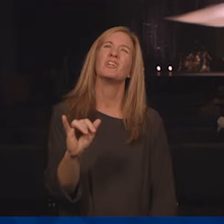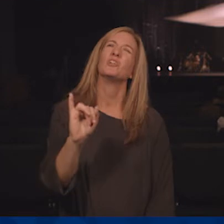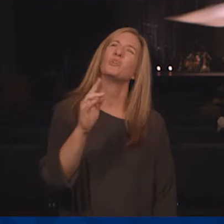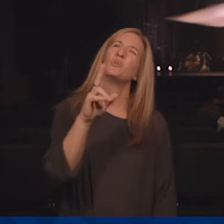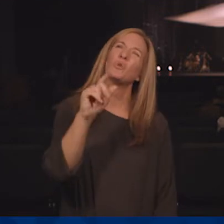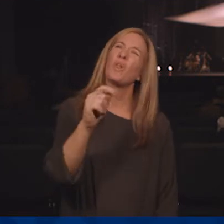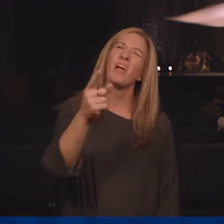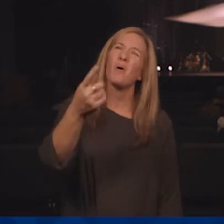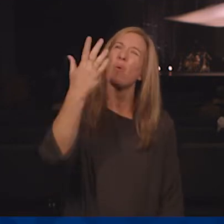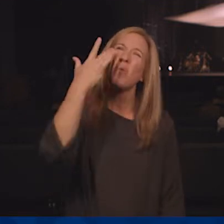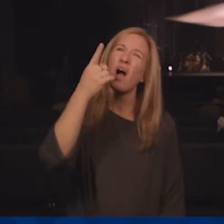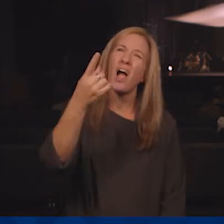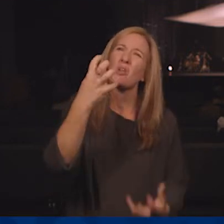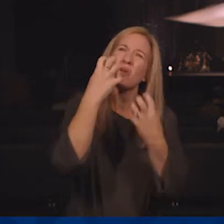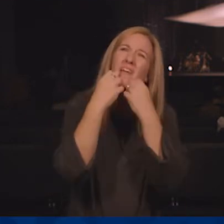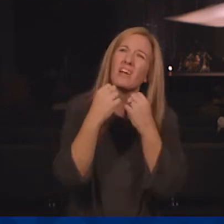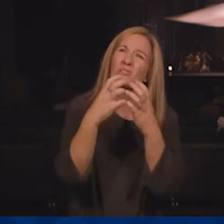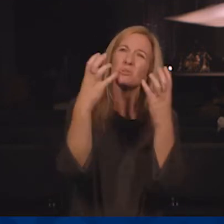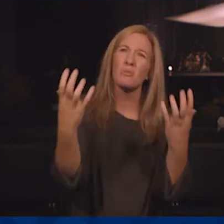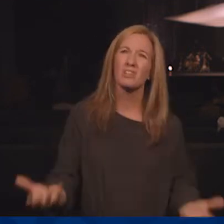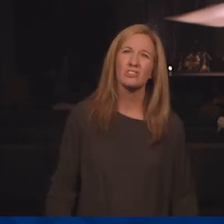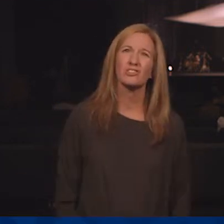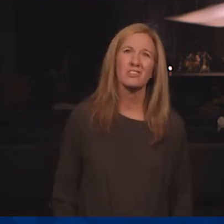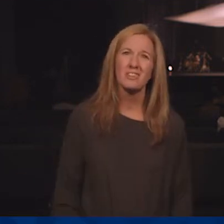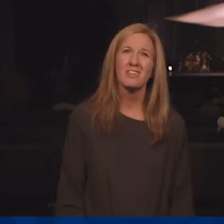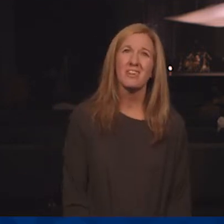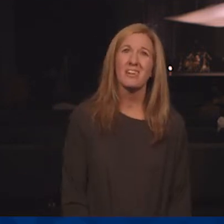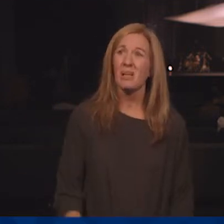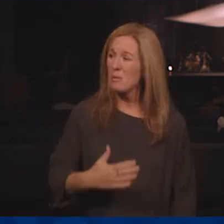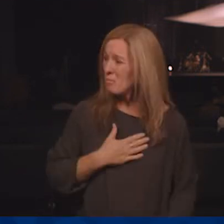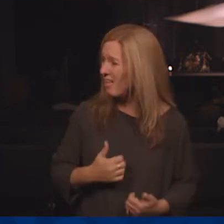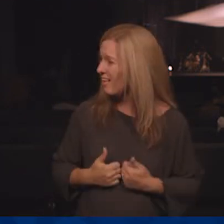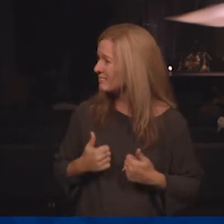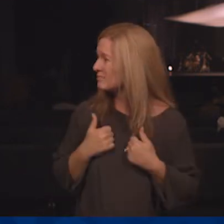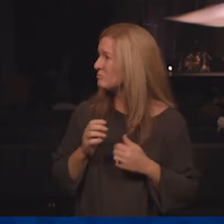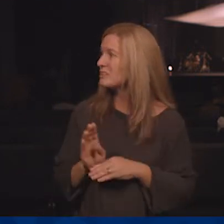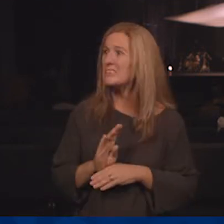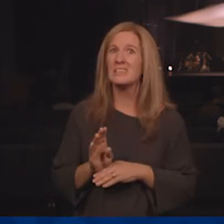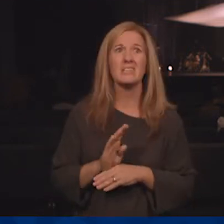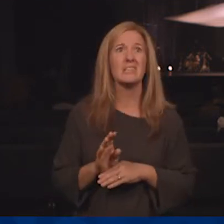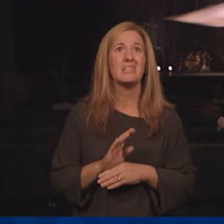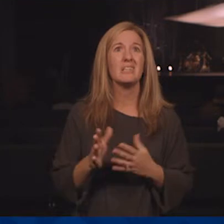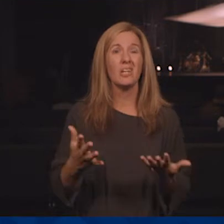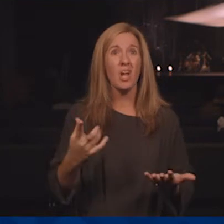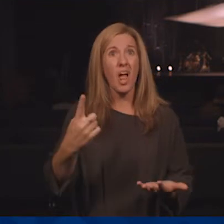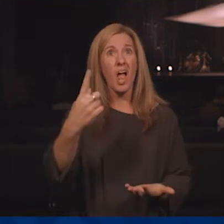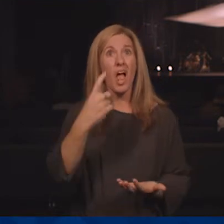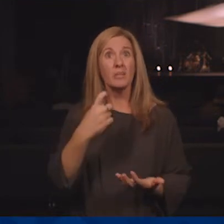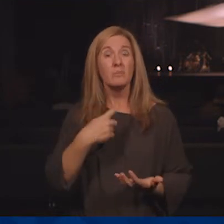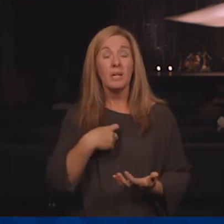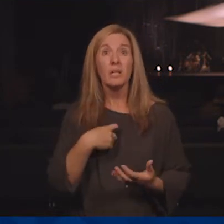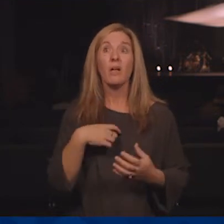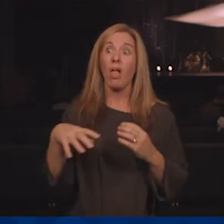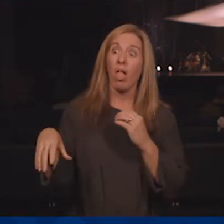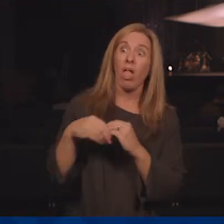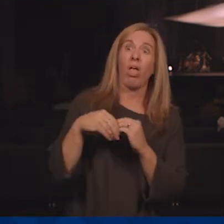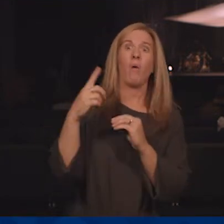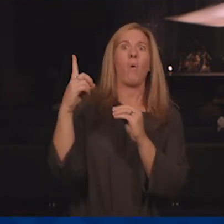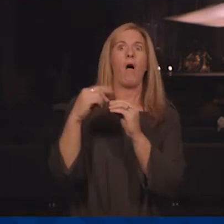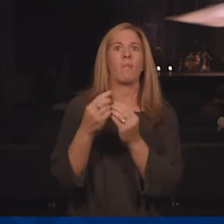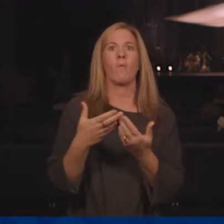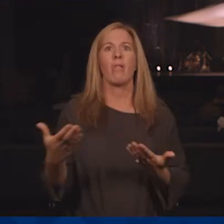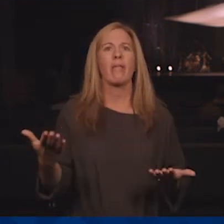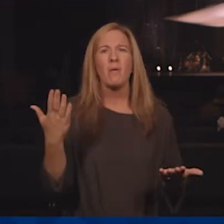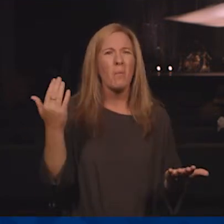so much? We've all got busy lives. Why are you asking me to do one more thing? Well, here's